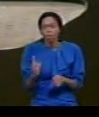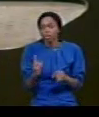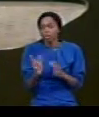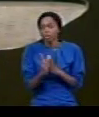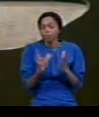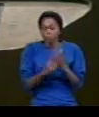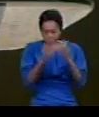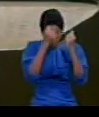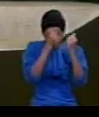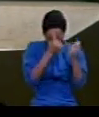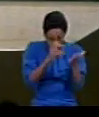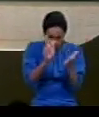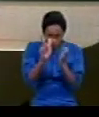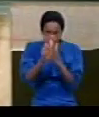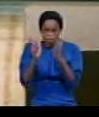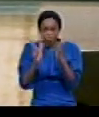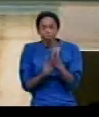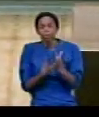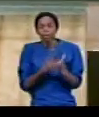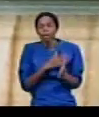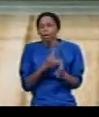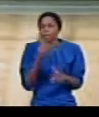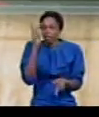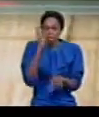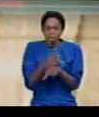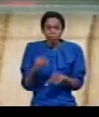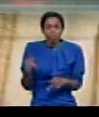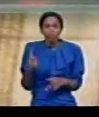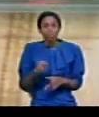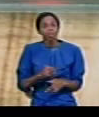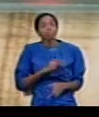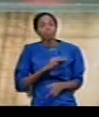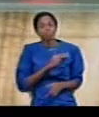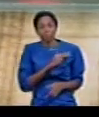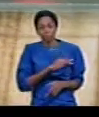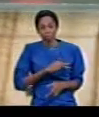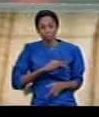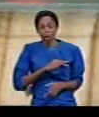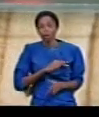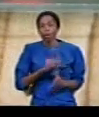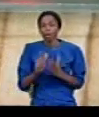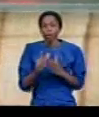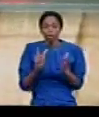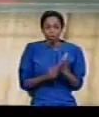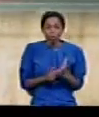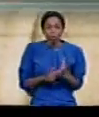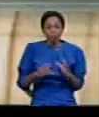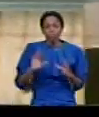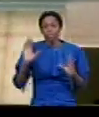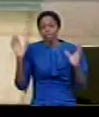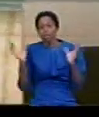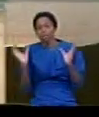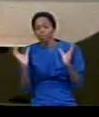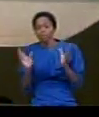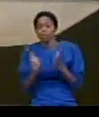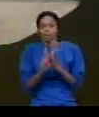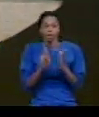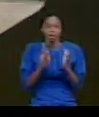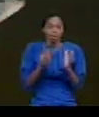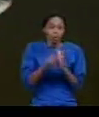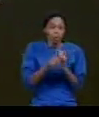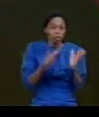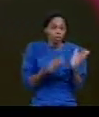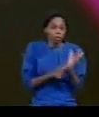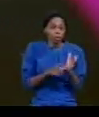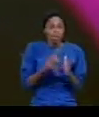law, and then keeping even the moral law, the ceremonial law, and the civil law,